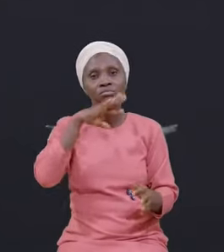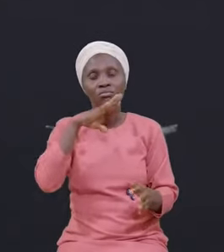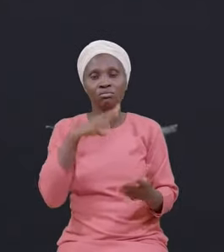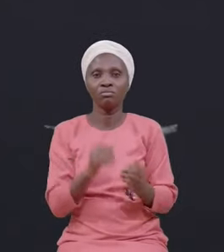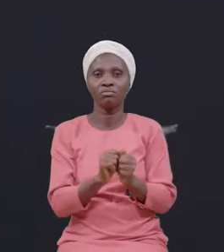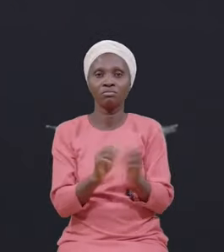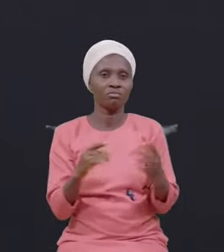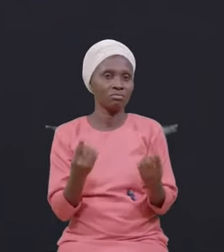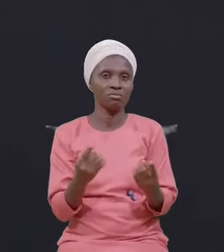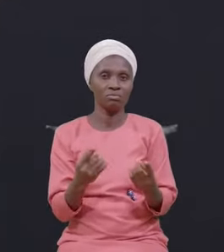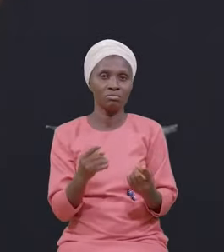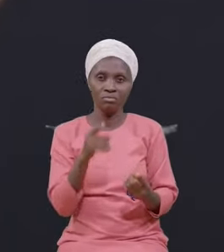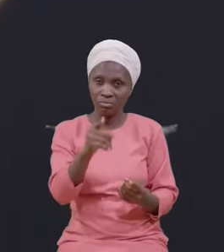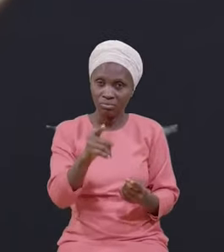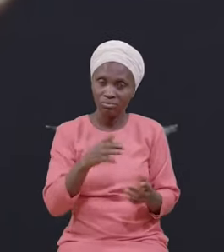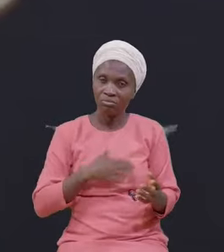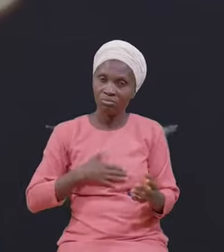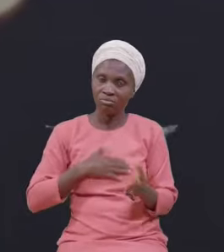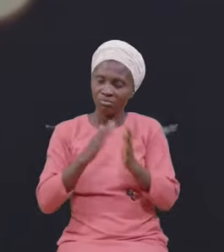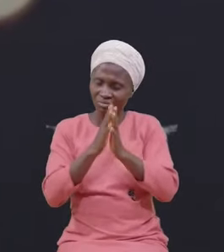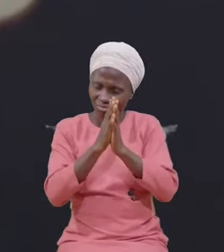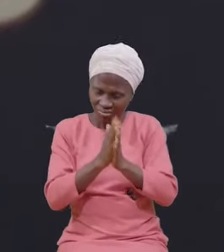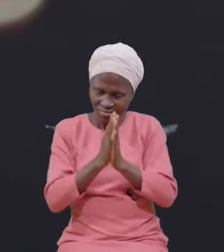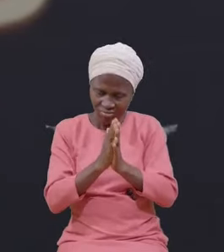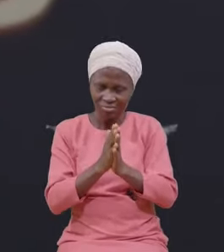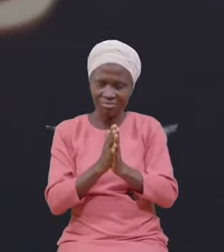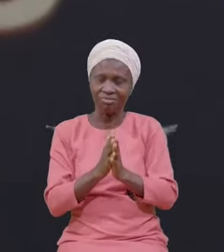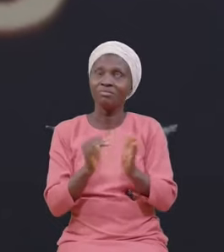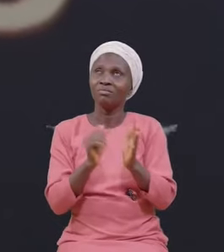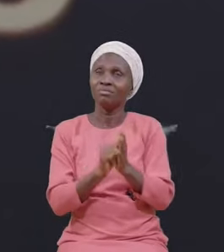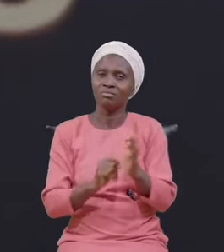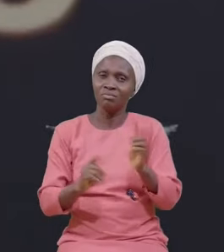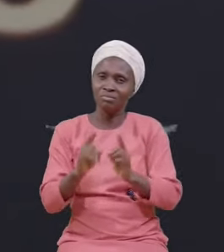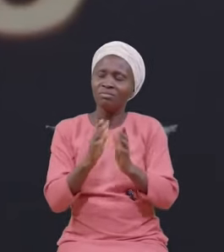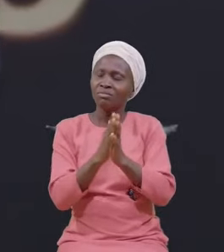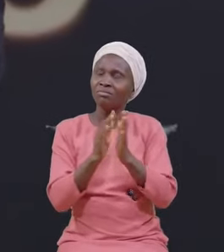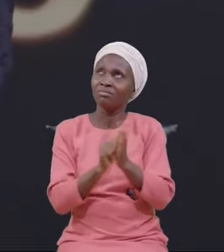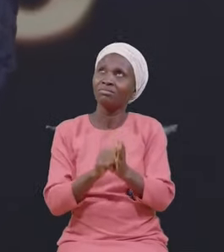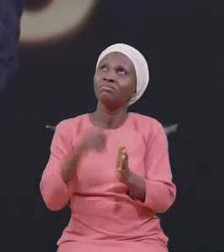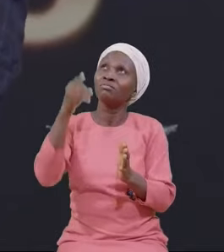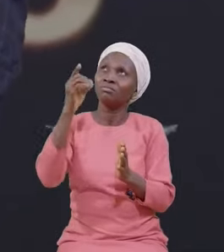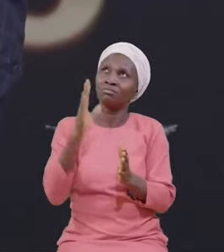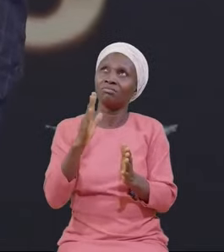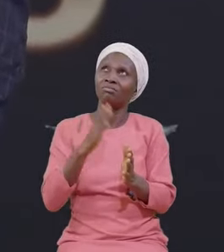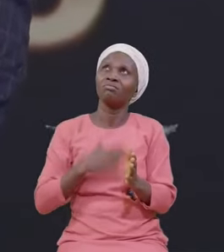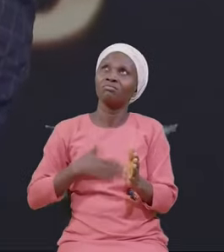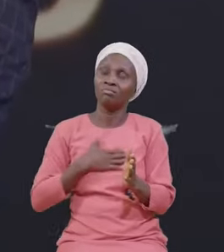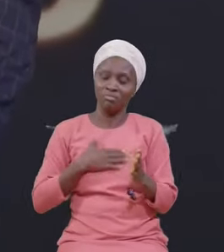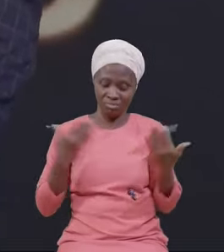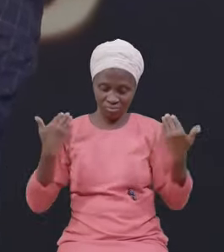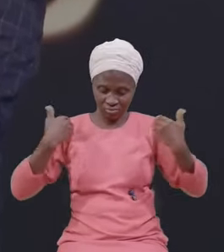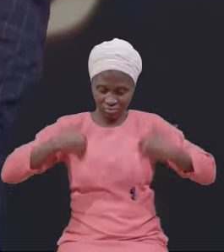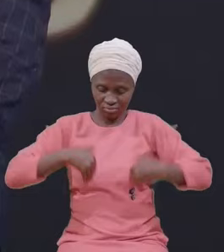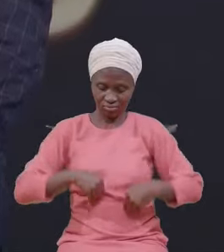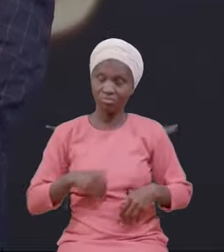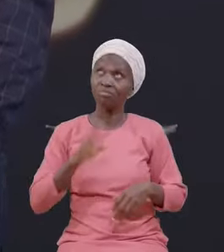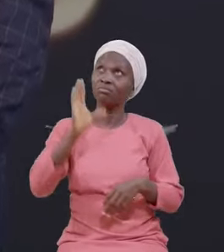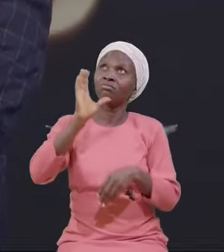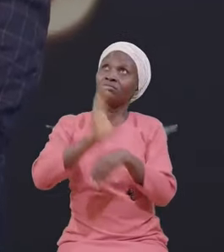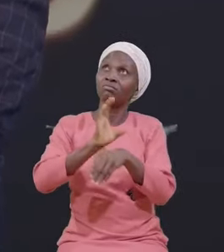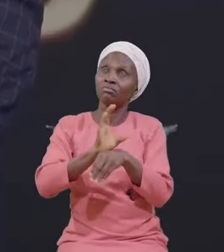Lord clothe your church with a garment of righteousness as we await your